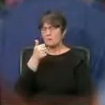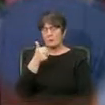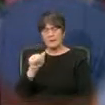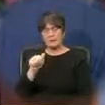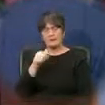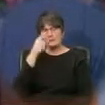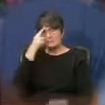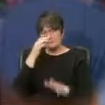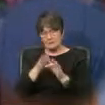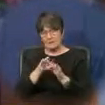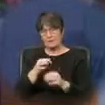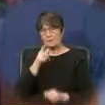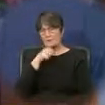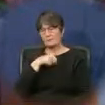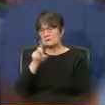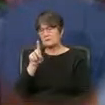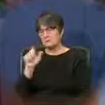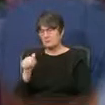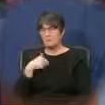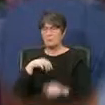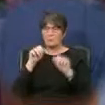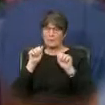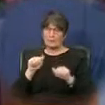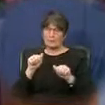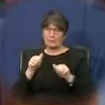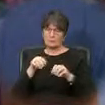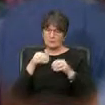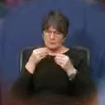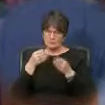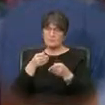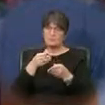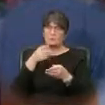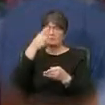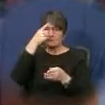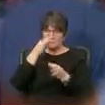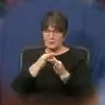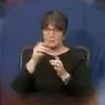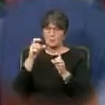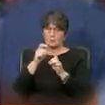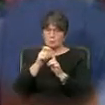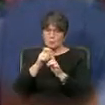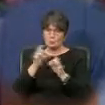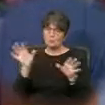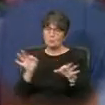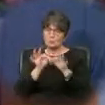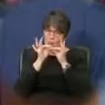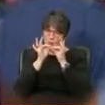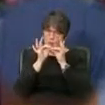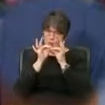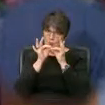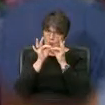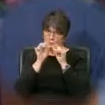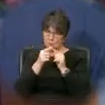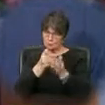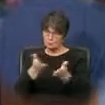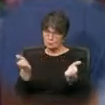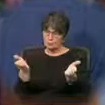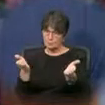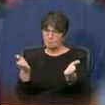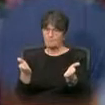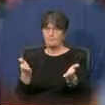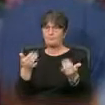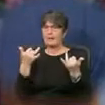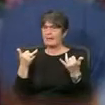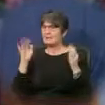with disabilities that we are able to bring this time of faith, word, and Eucharist to you. Now, some